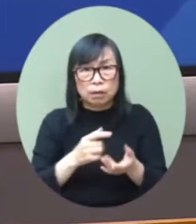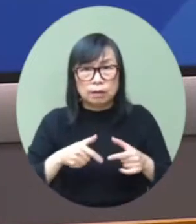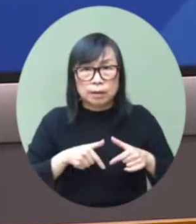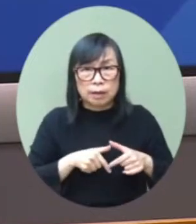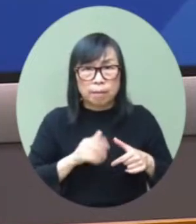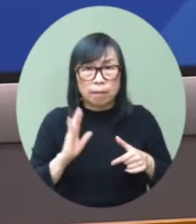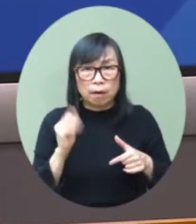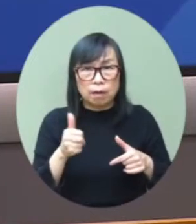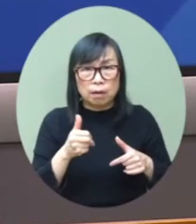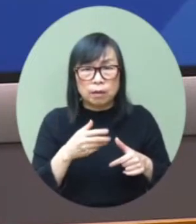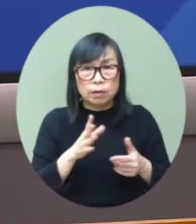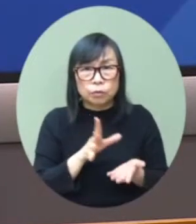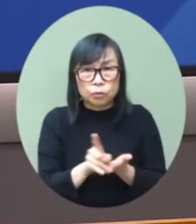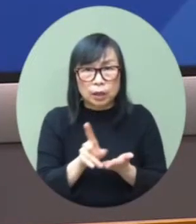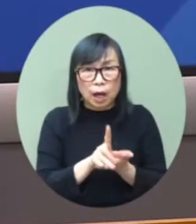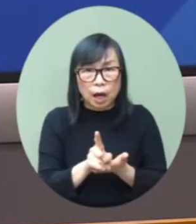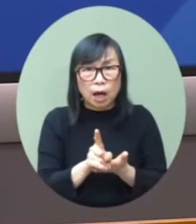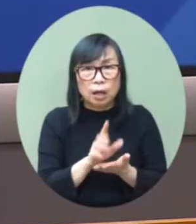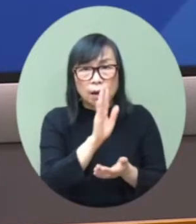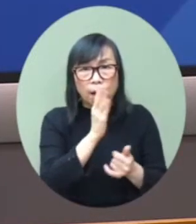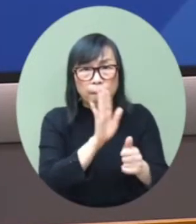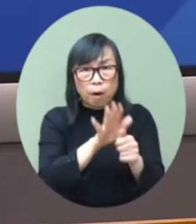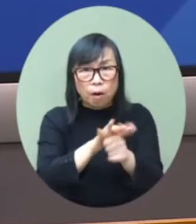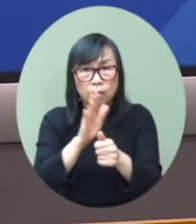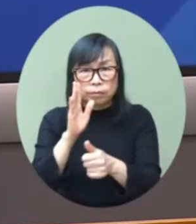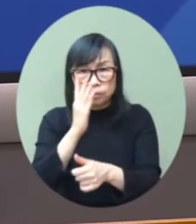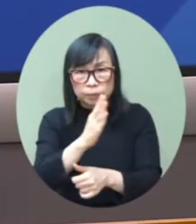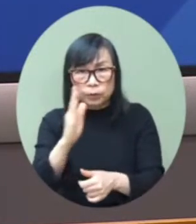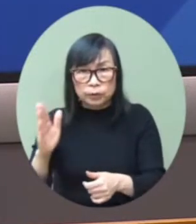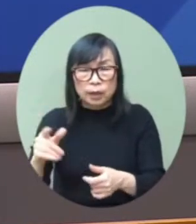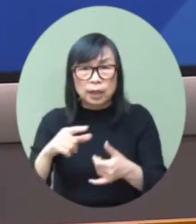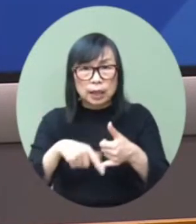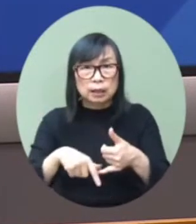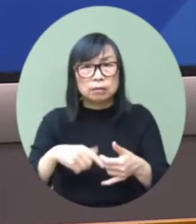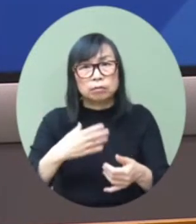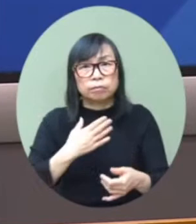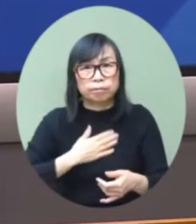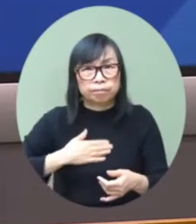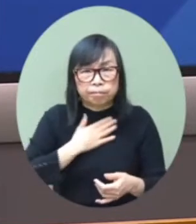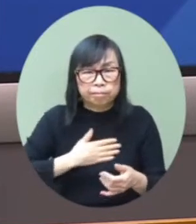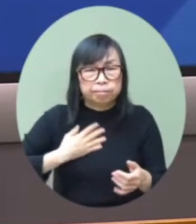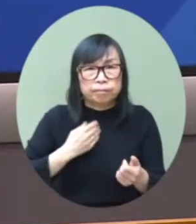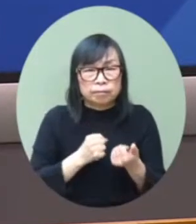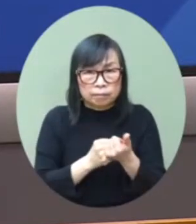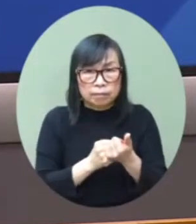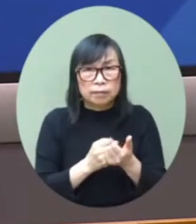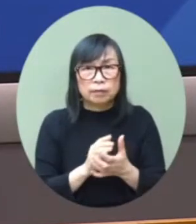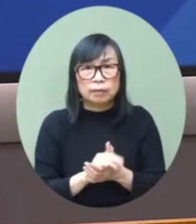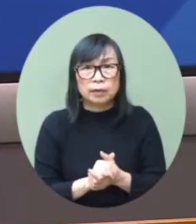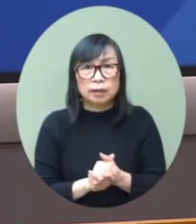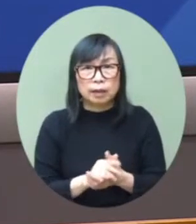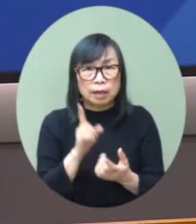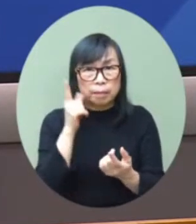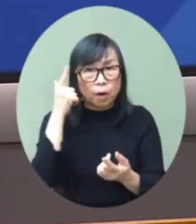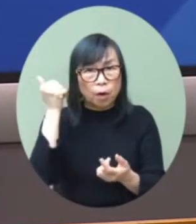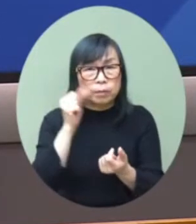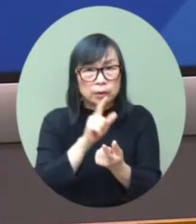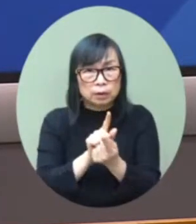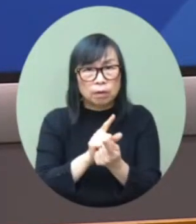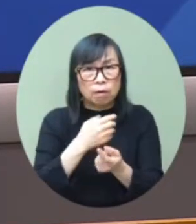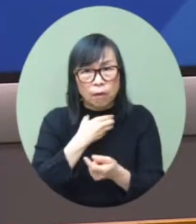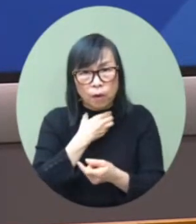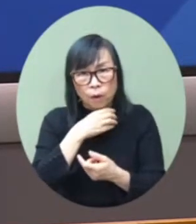from 9 a.m. to 9 p.m. The clinical psychologists are standing by to